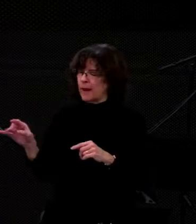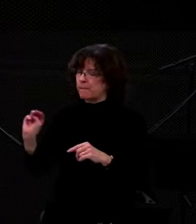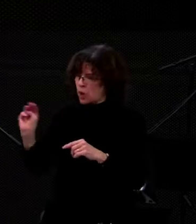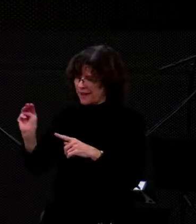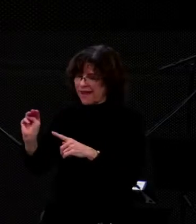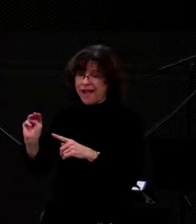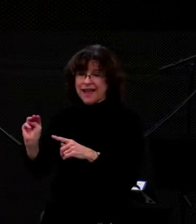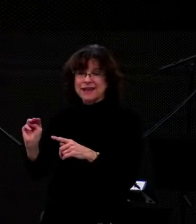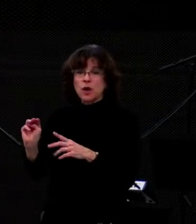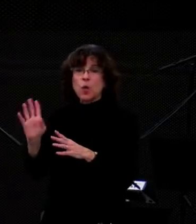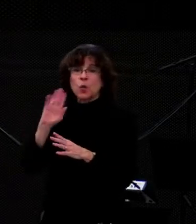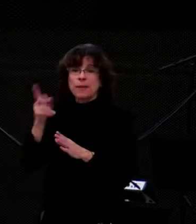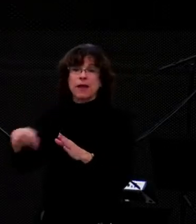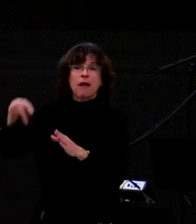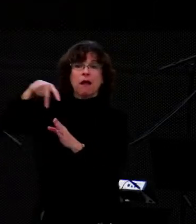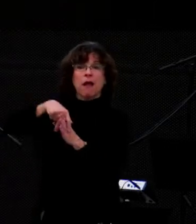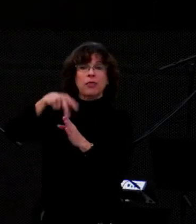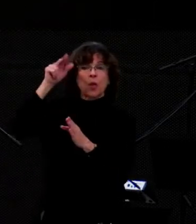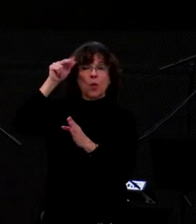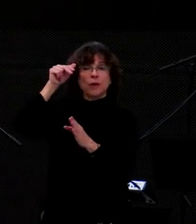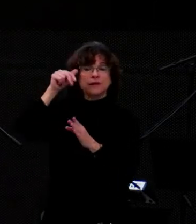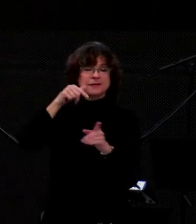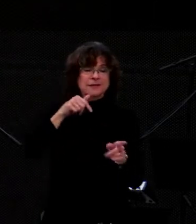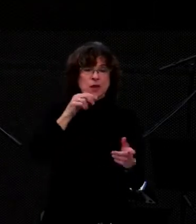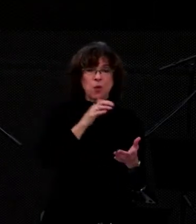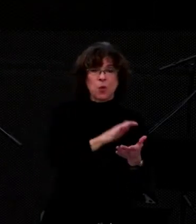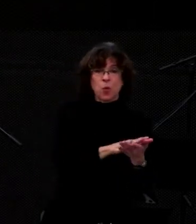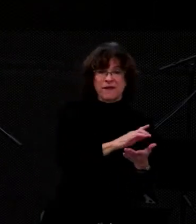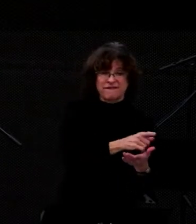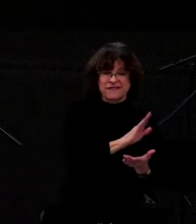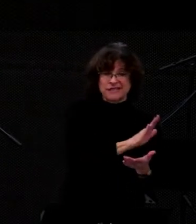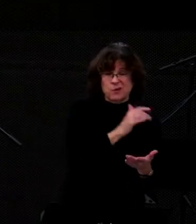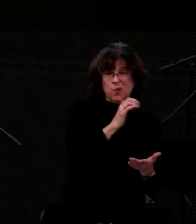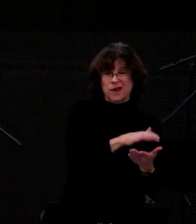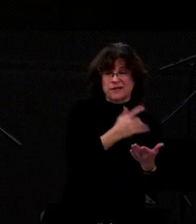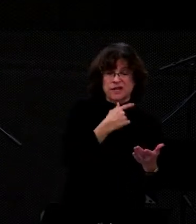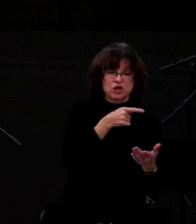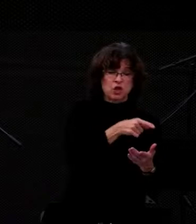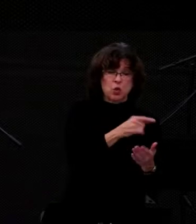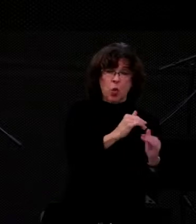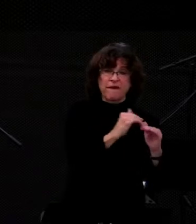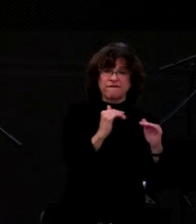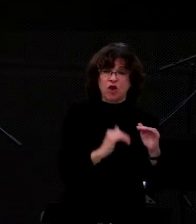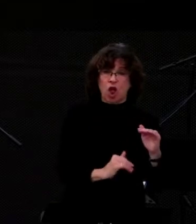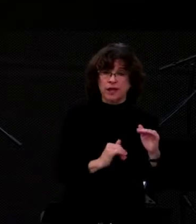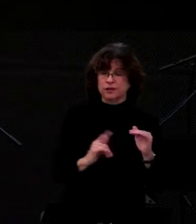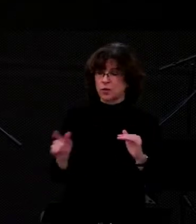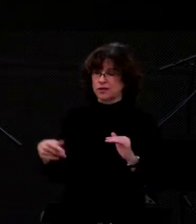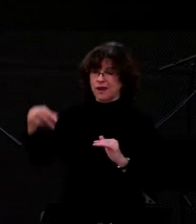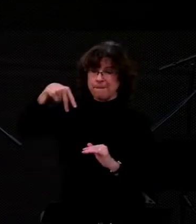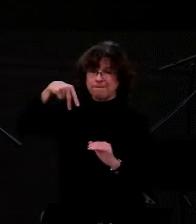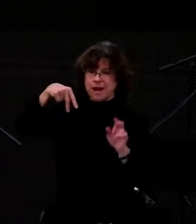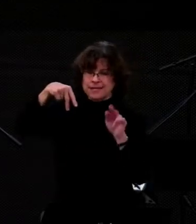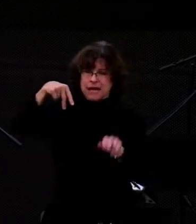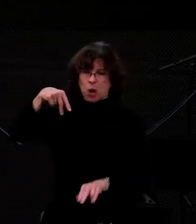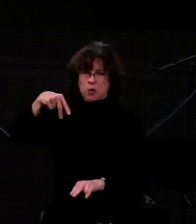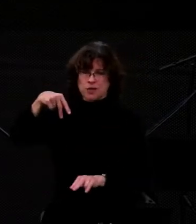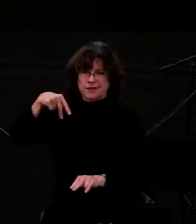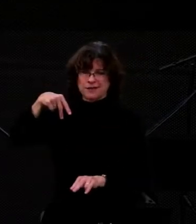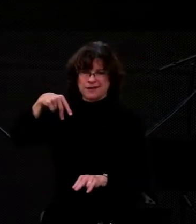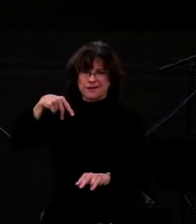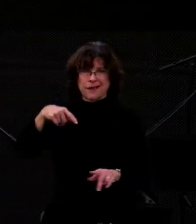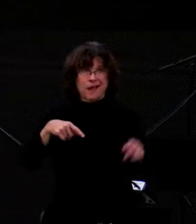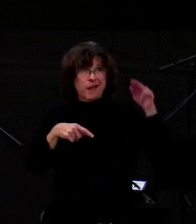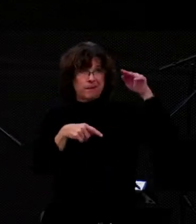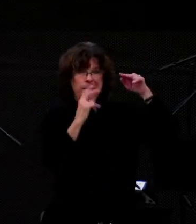you have begun to fall before him. Then as we look at verse 8 in chapter 7, as the king returns from the palace garden to the place where they were